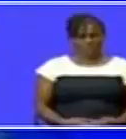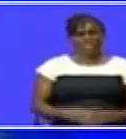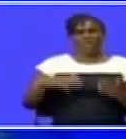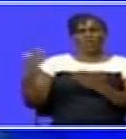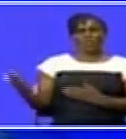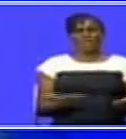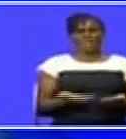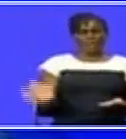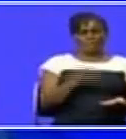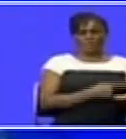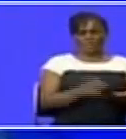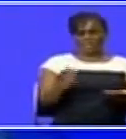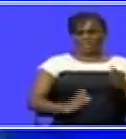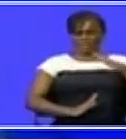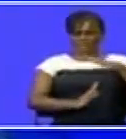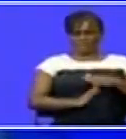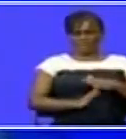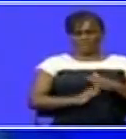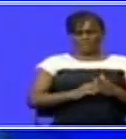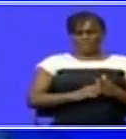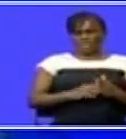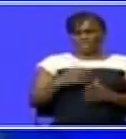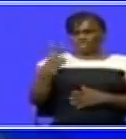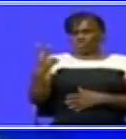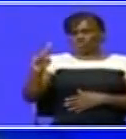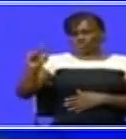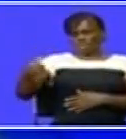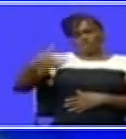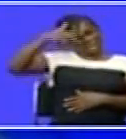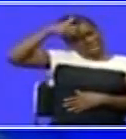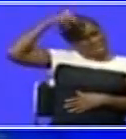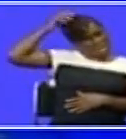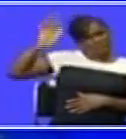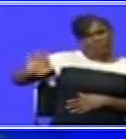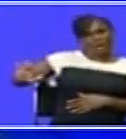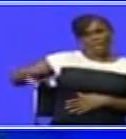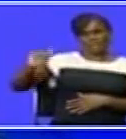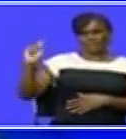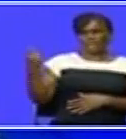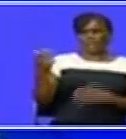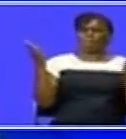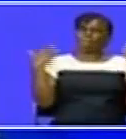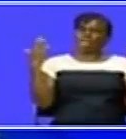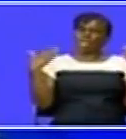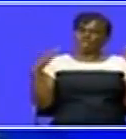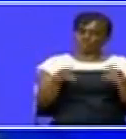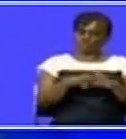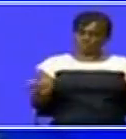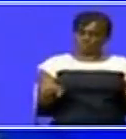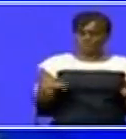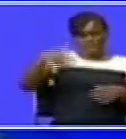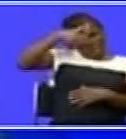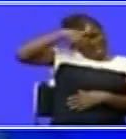Welcome back to Weekend Prime. Now, it is said that there are 2,000 lions left in Kenya. Meru National Park has been renowned as a